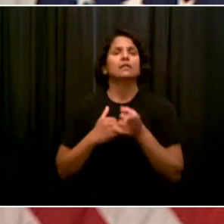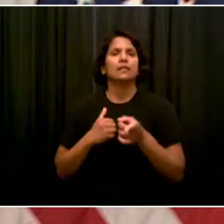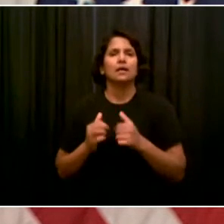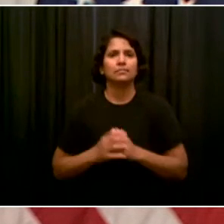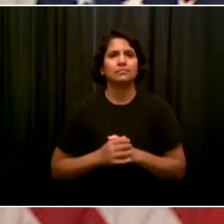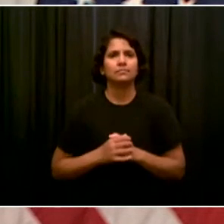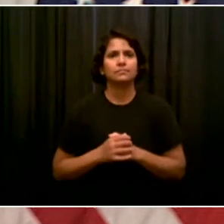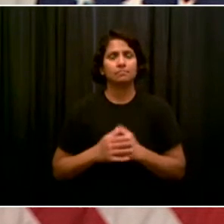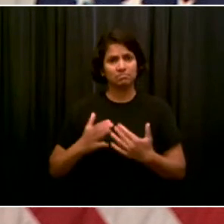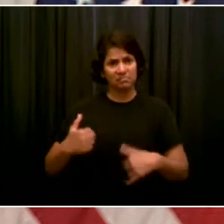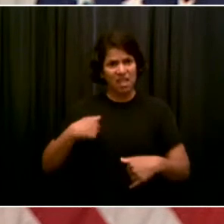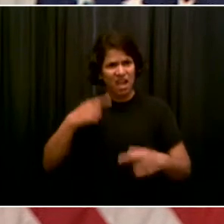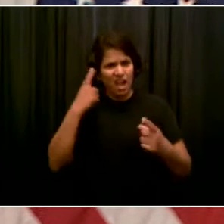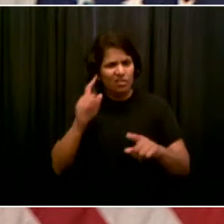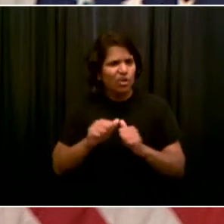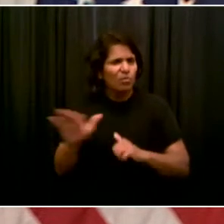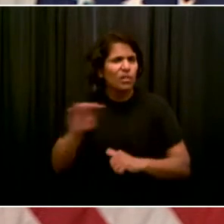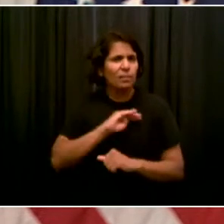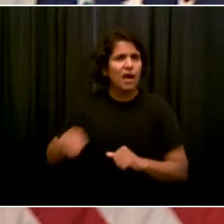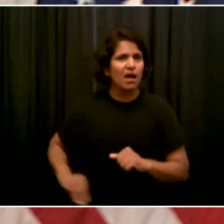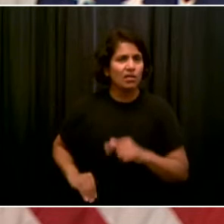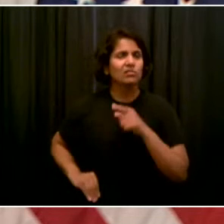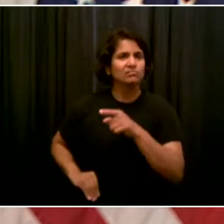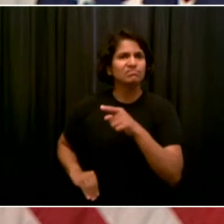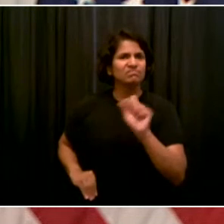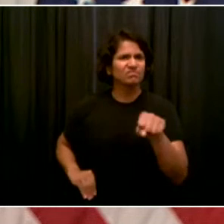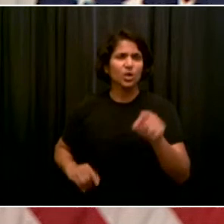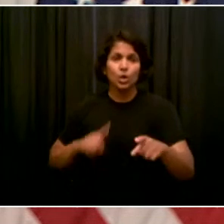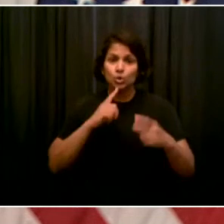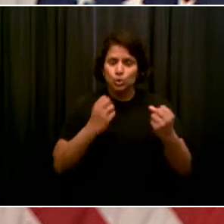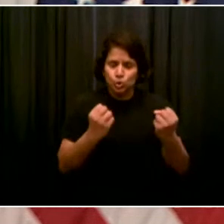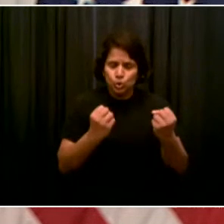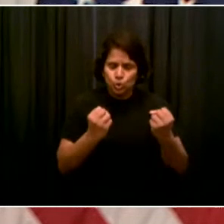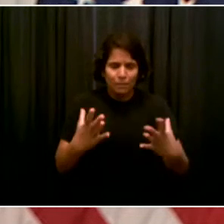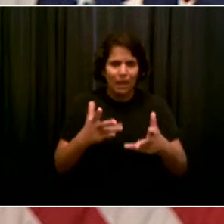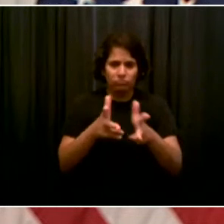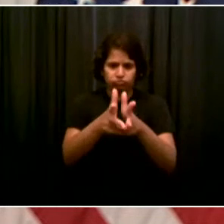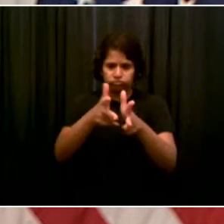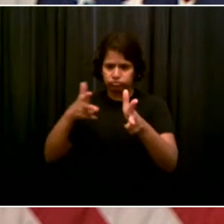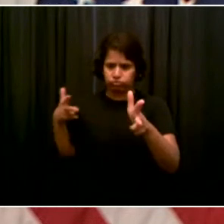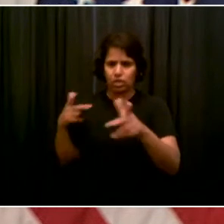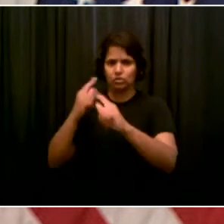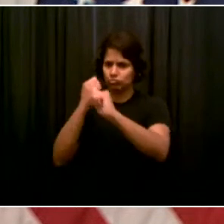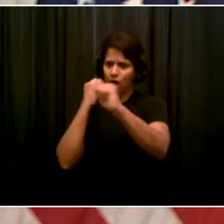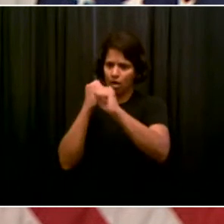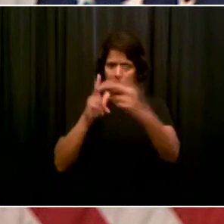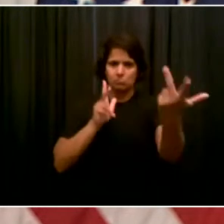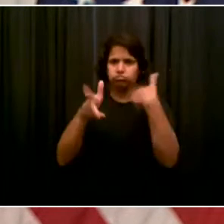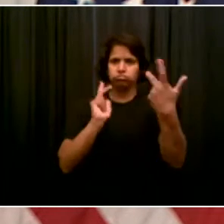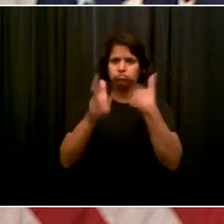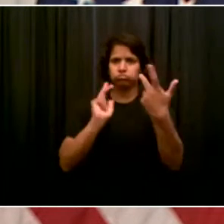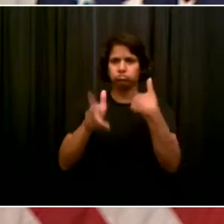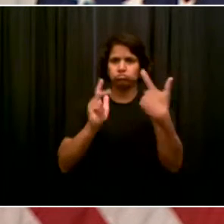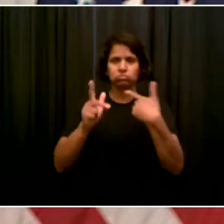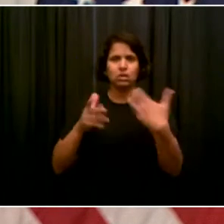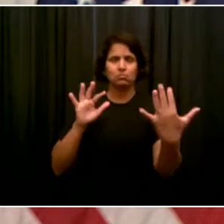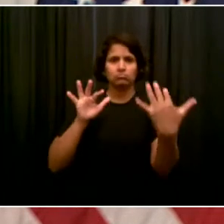this better for the future. Mr. Mayor, just as you've challenged us to re-examine